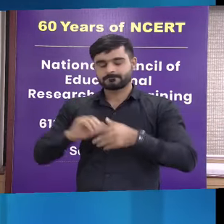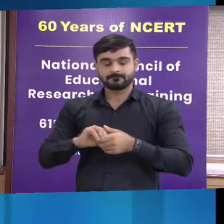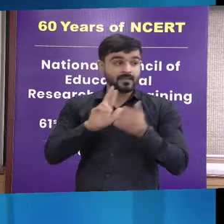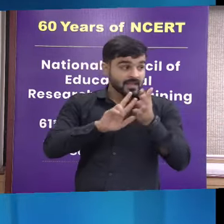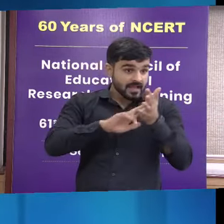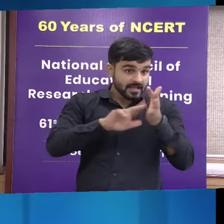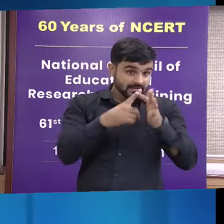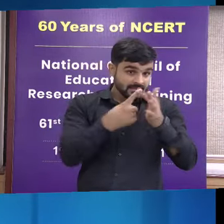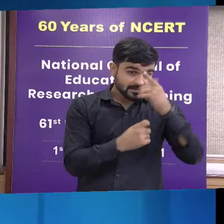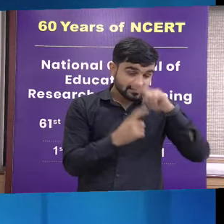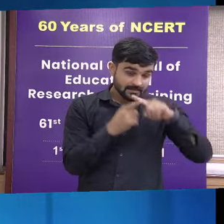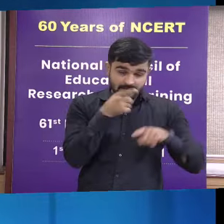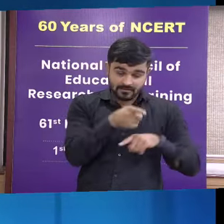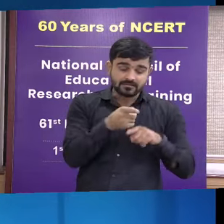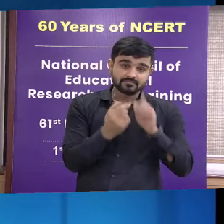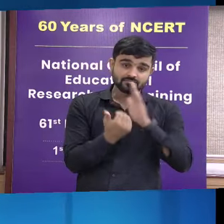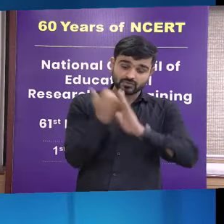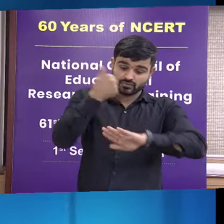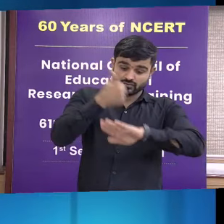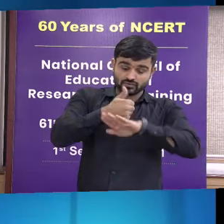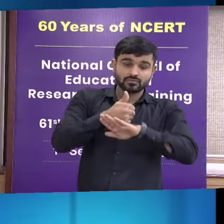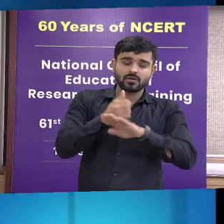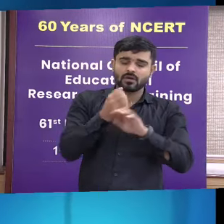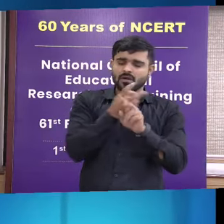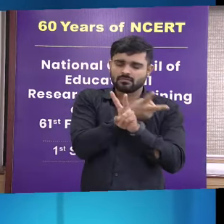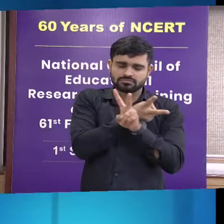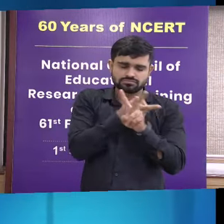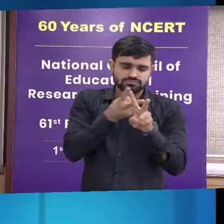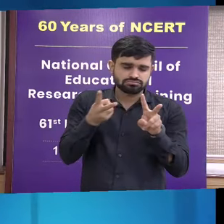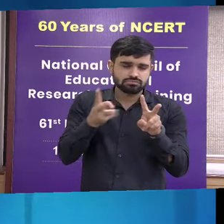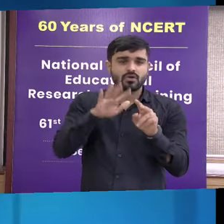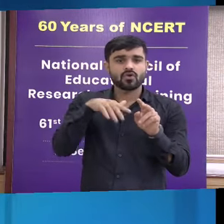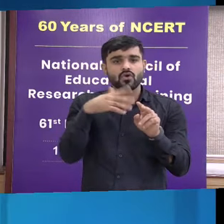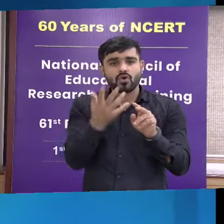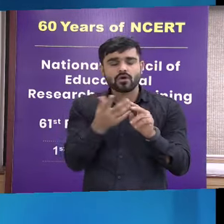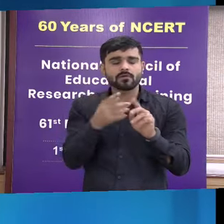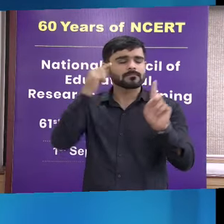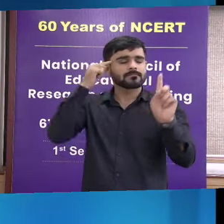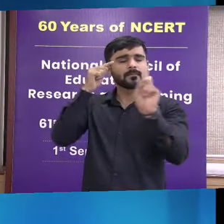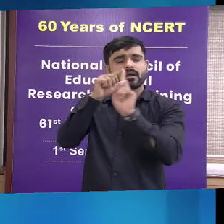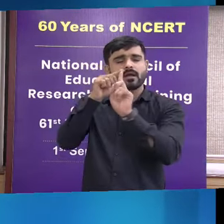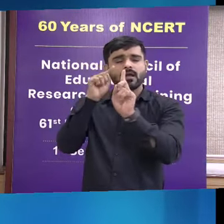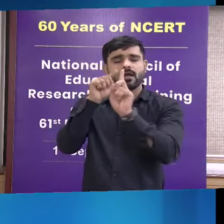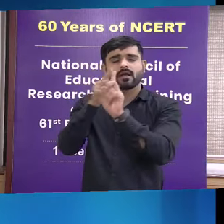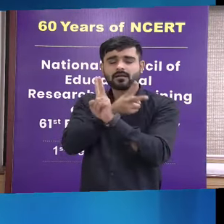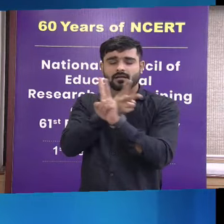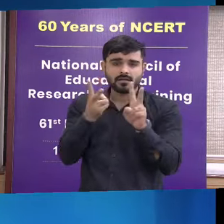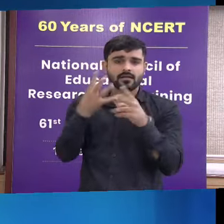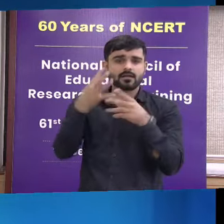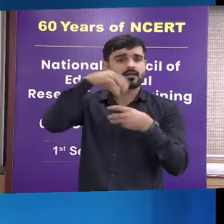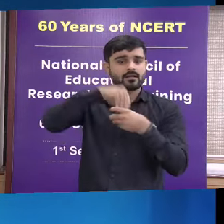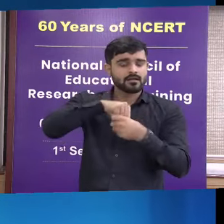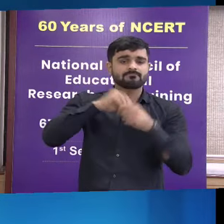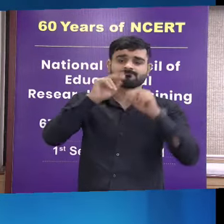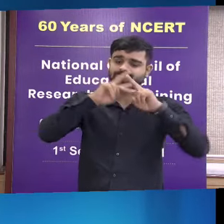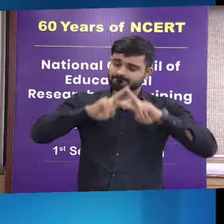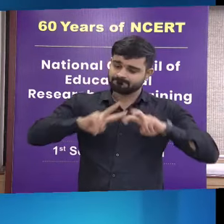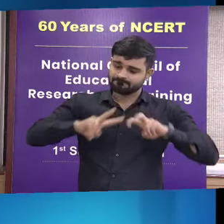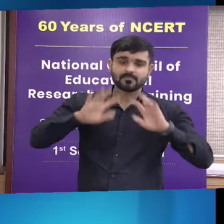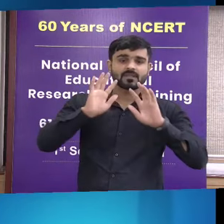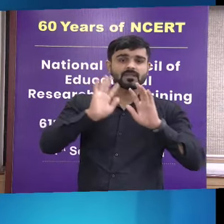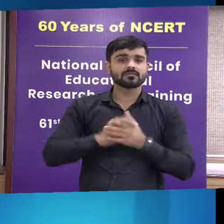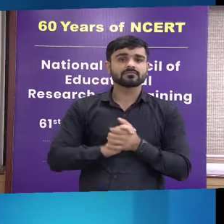NCERT was established with multiple aims and objectives. It was envisaged as